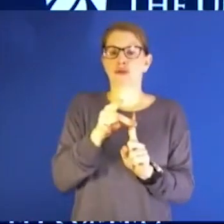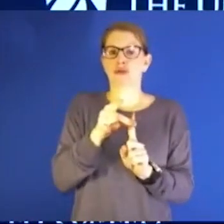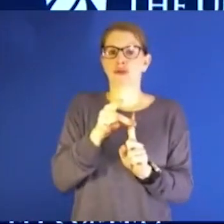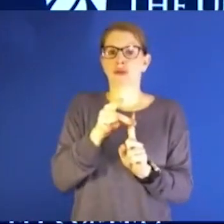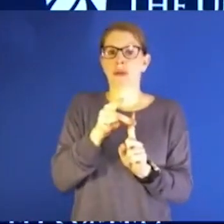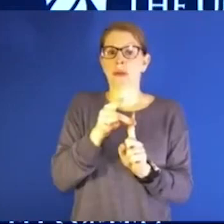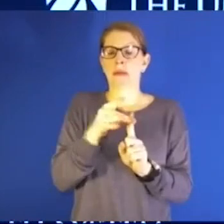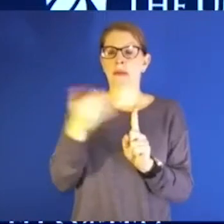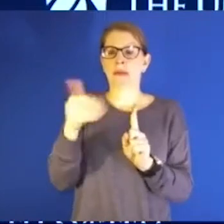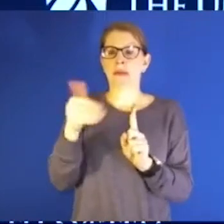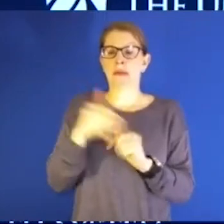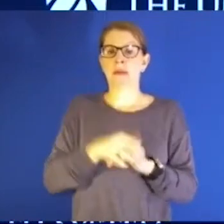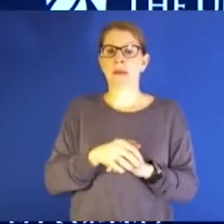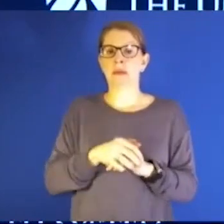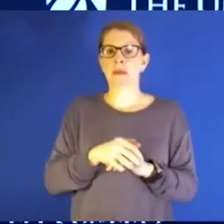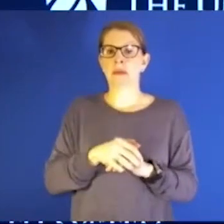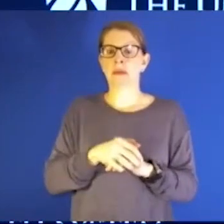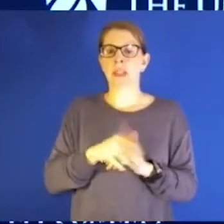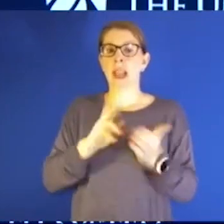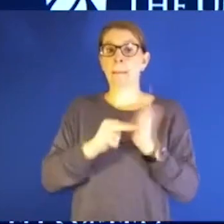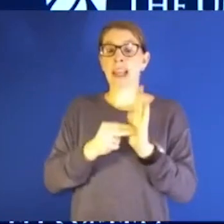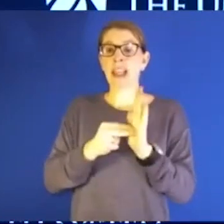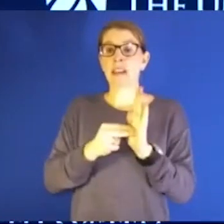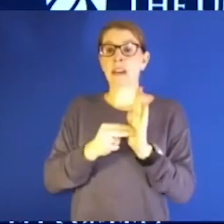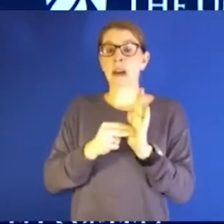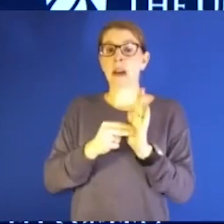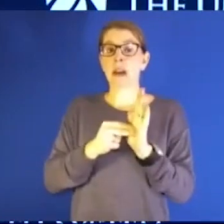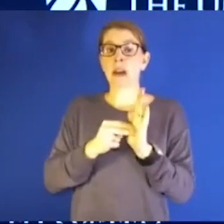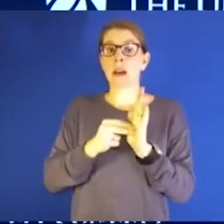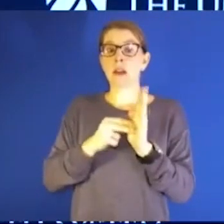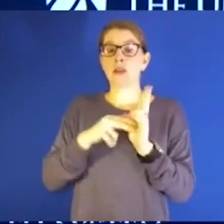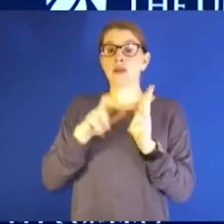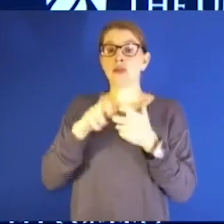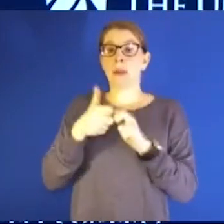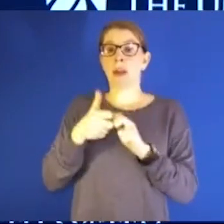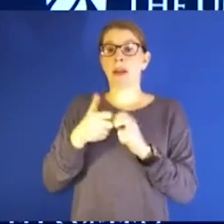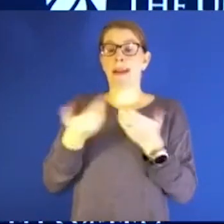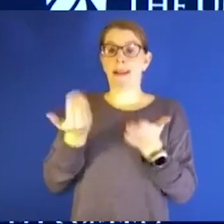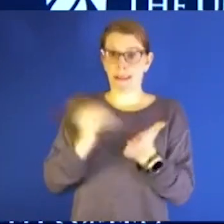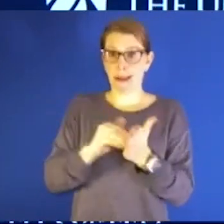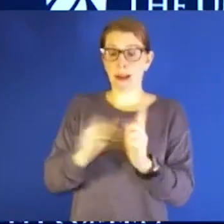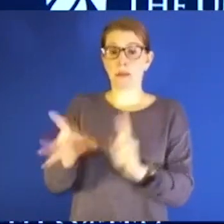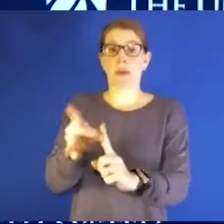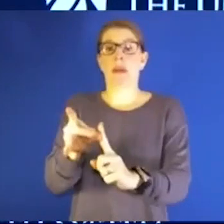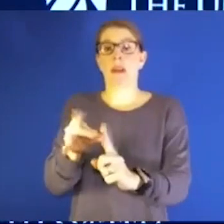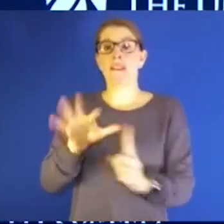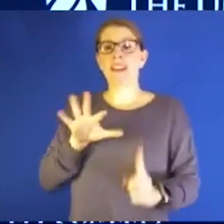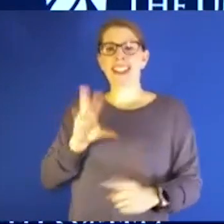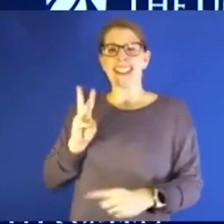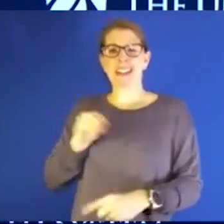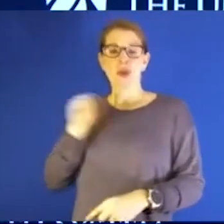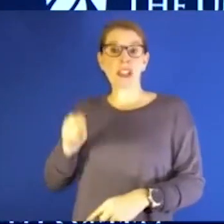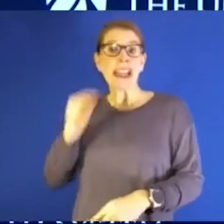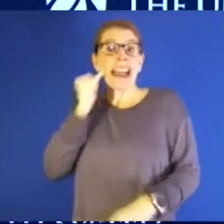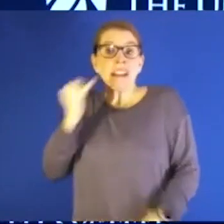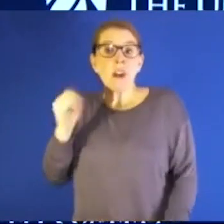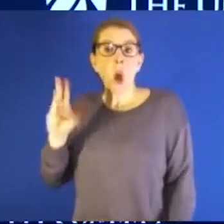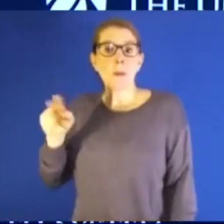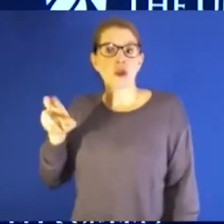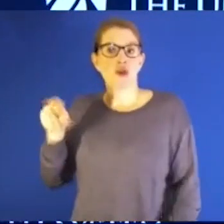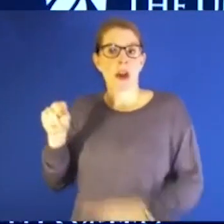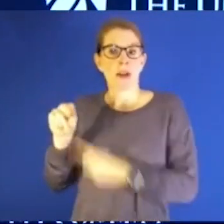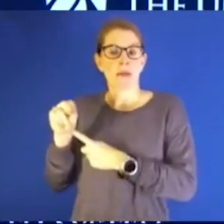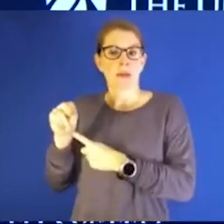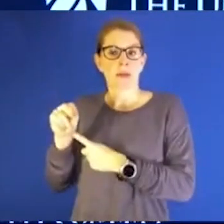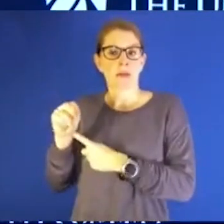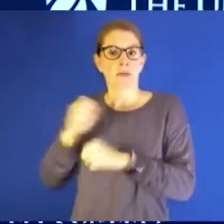the risk of repeat issues unless it was Omicron, and then it was only about 56% protective. So vaccines doing a really good